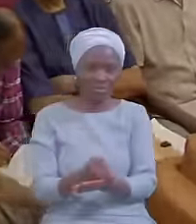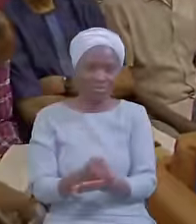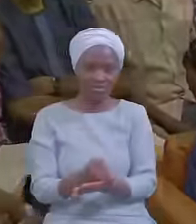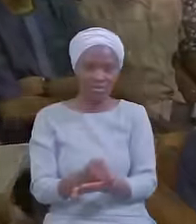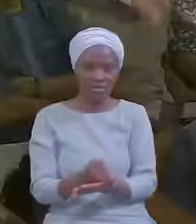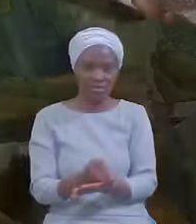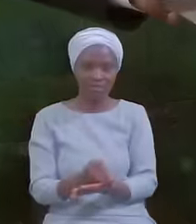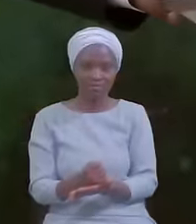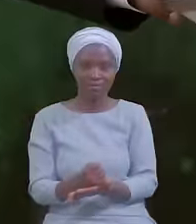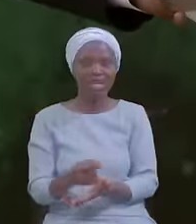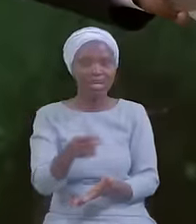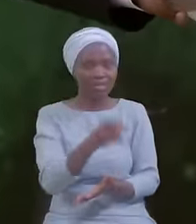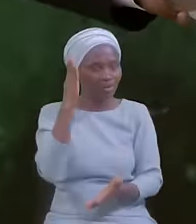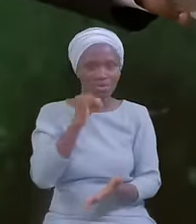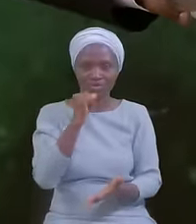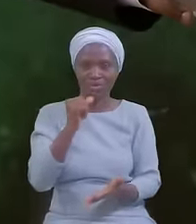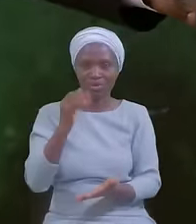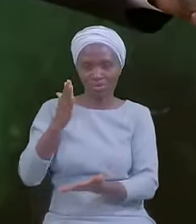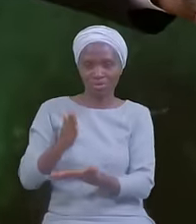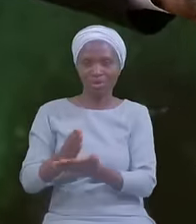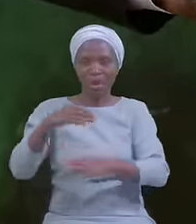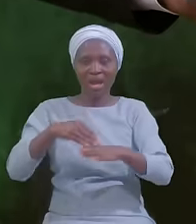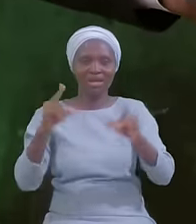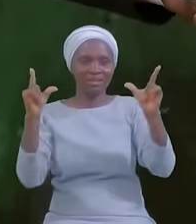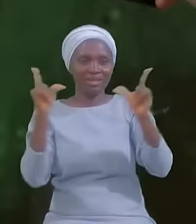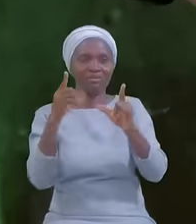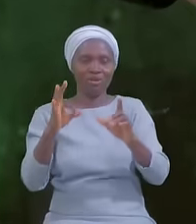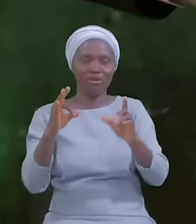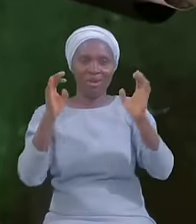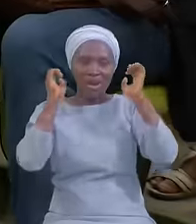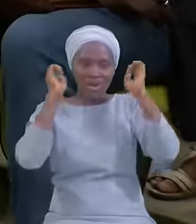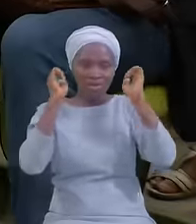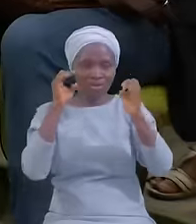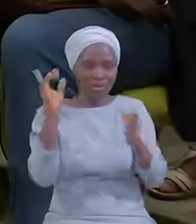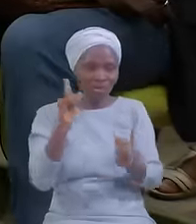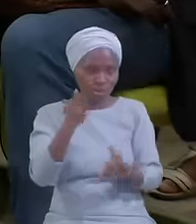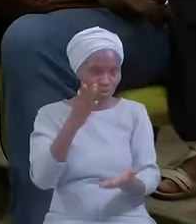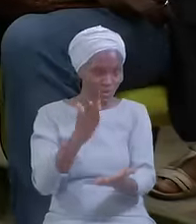Will not stop at the level of education where you stopped.